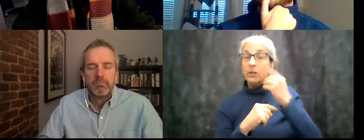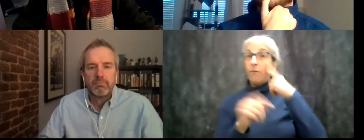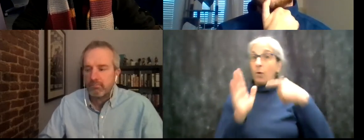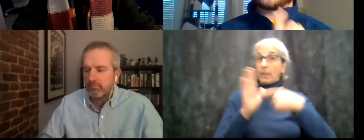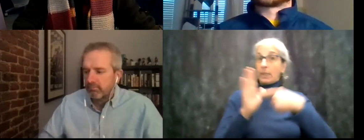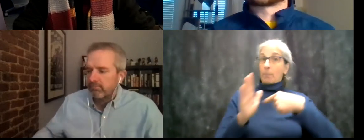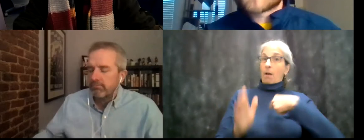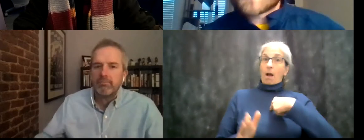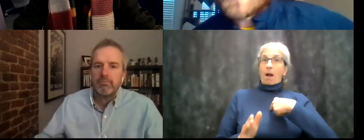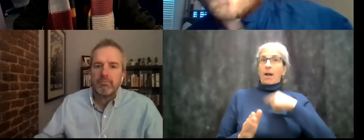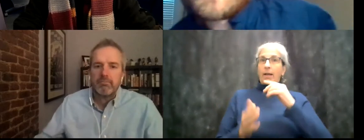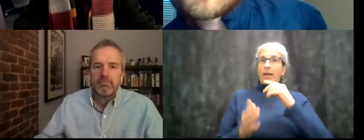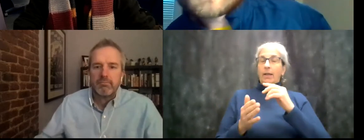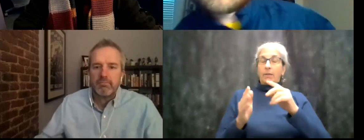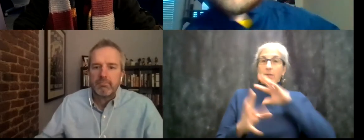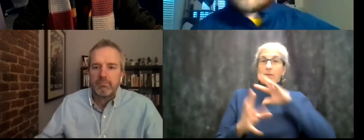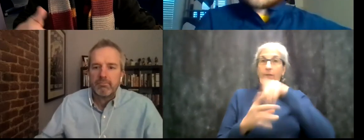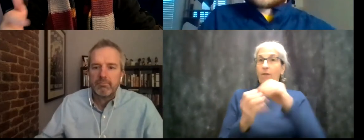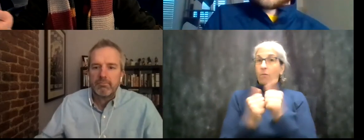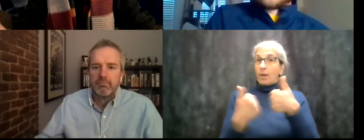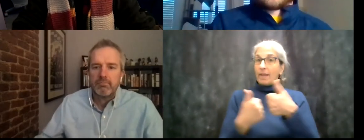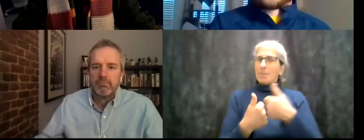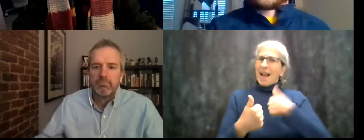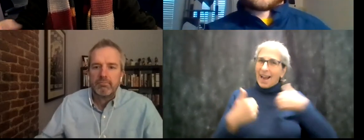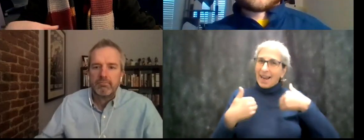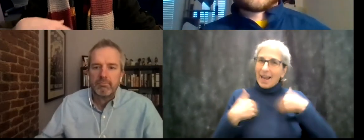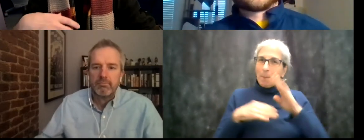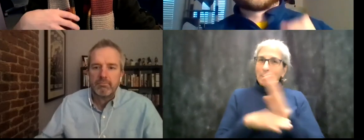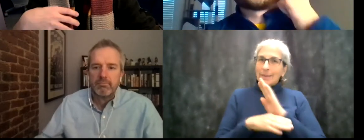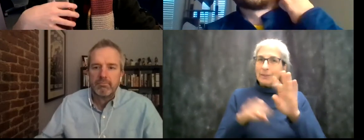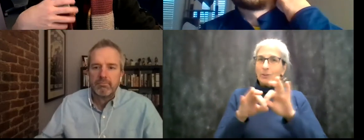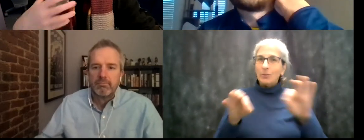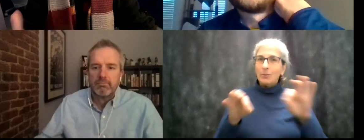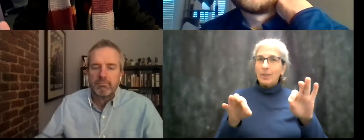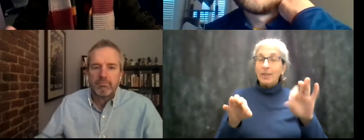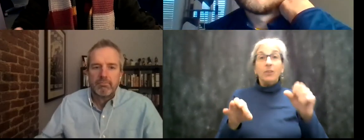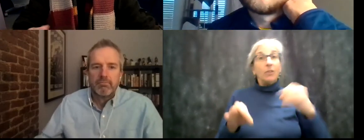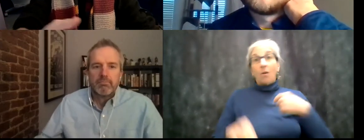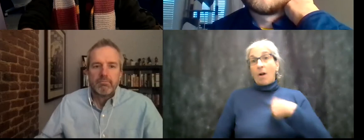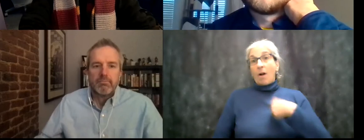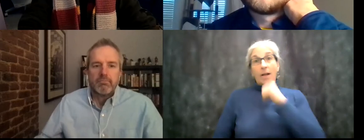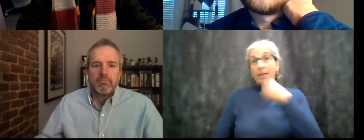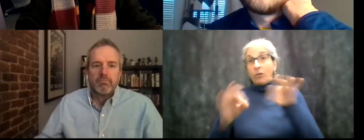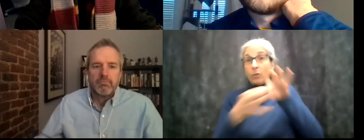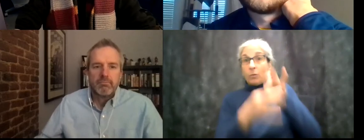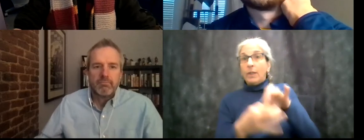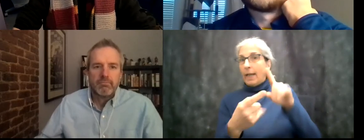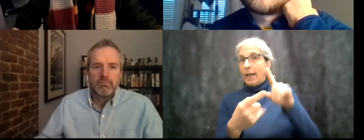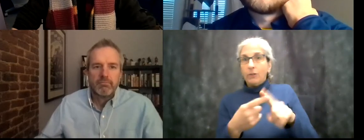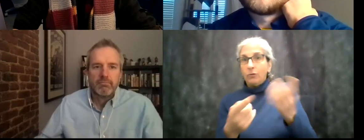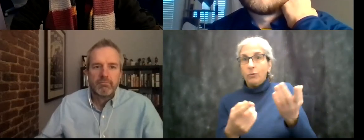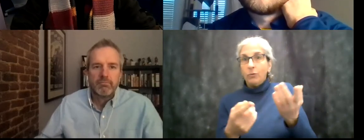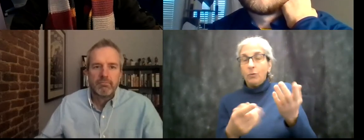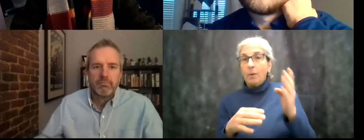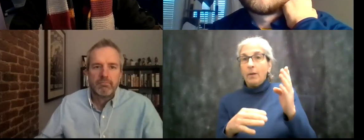So it wasn't that I had a degree that was games related. I could use it to make games because